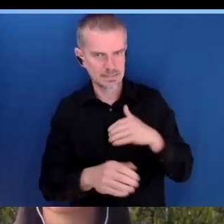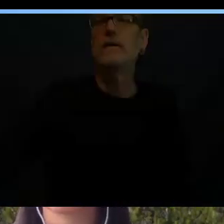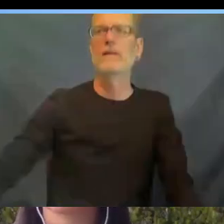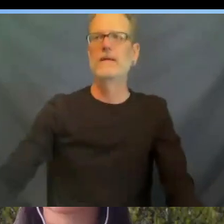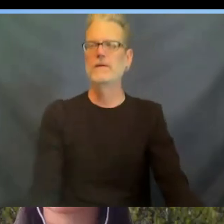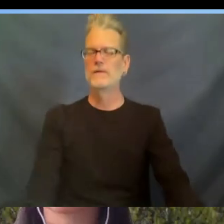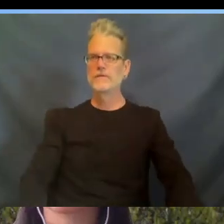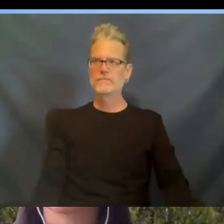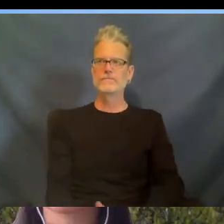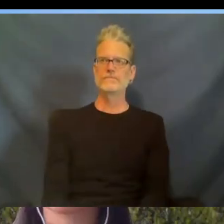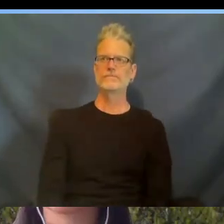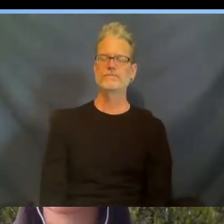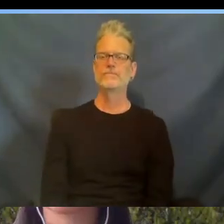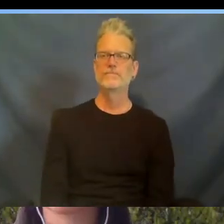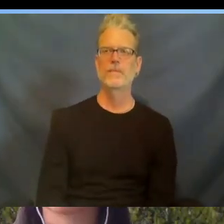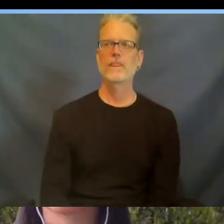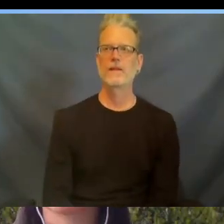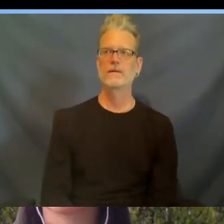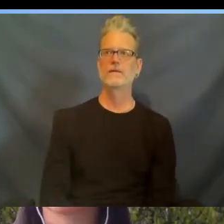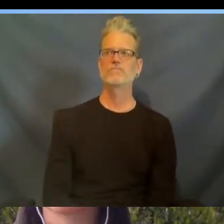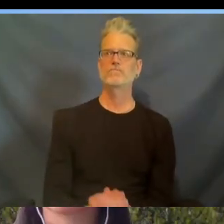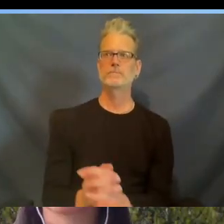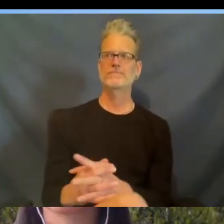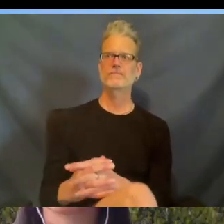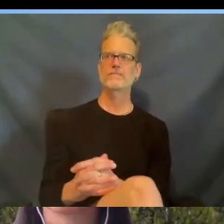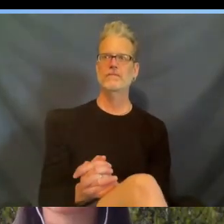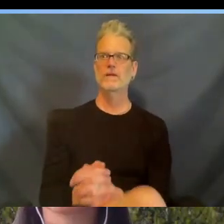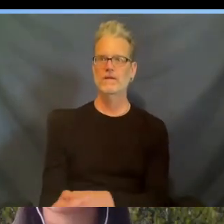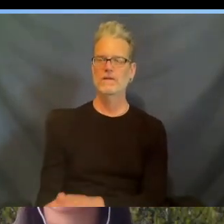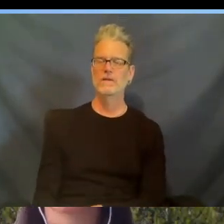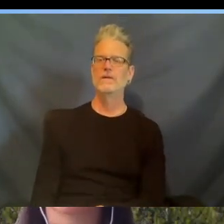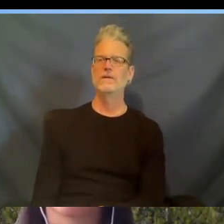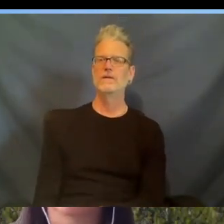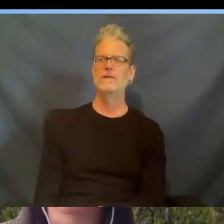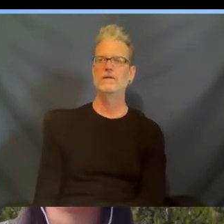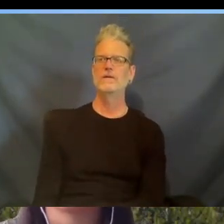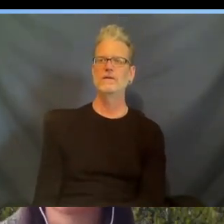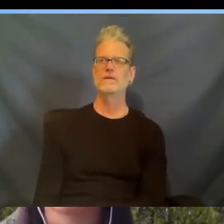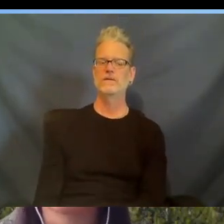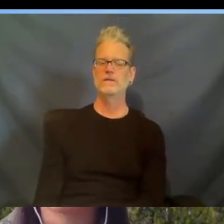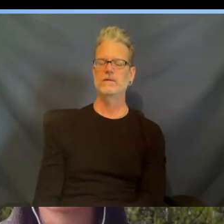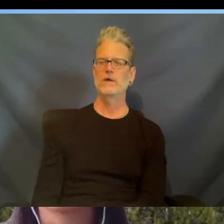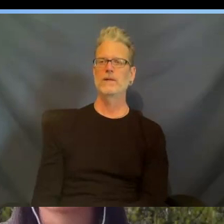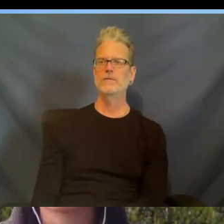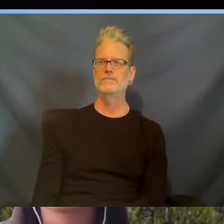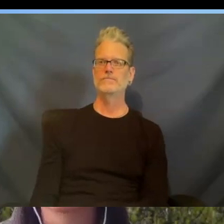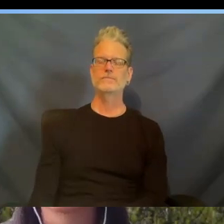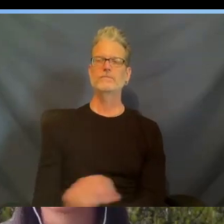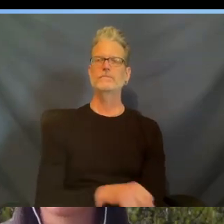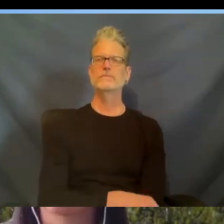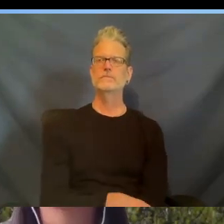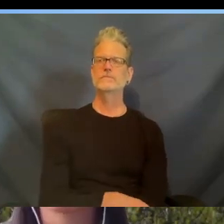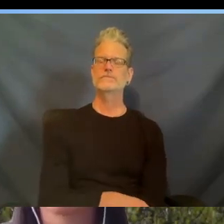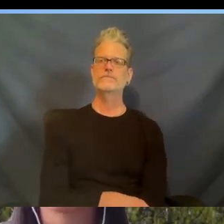is, before you put pen to paper, like, sit down and figure out what you want to do together in that partnership. So it really is relationship